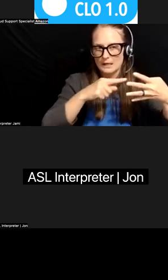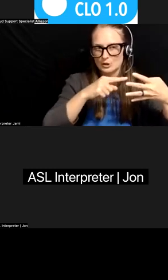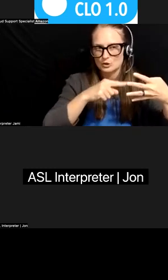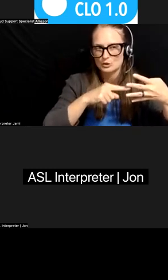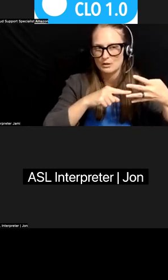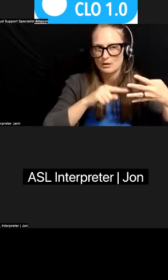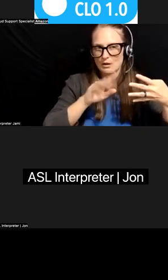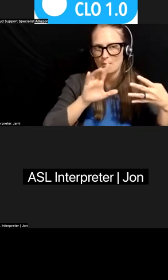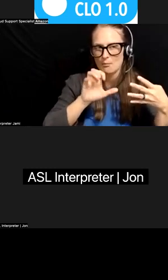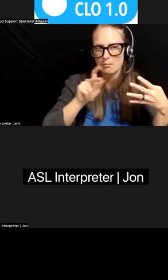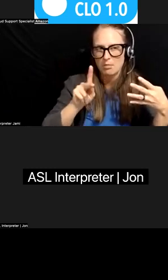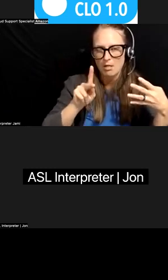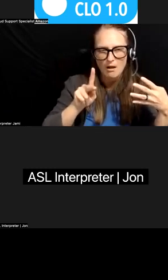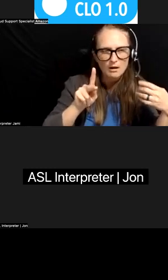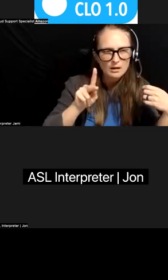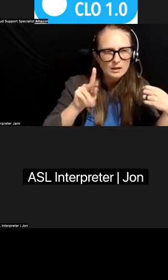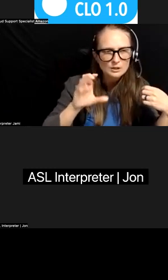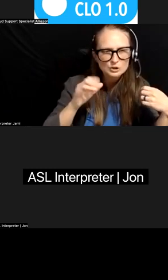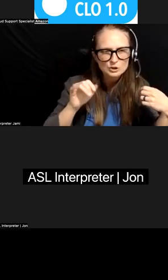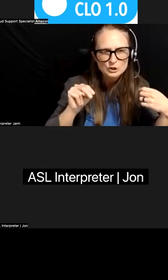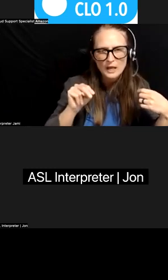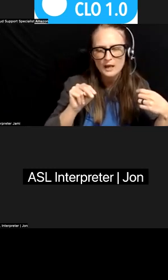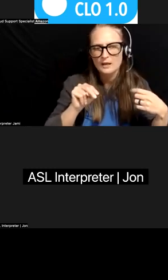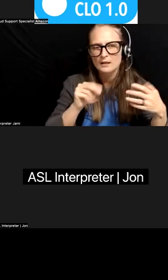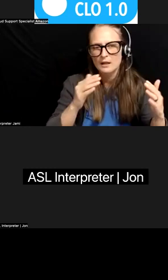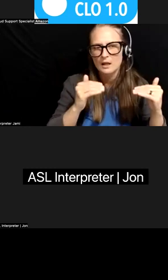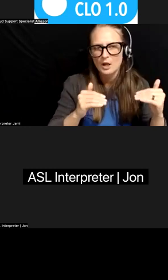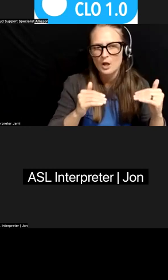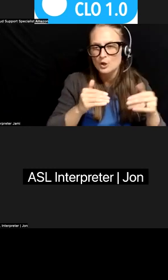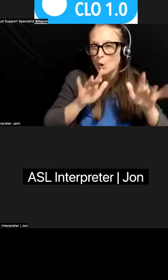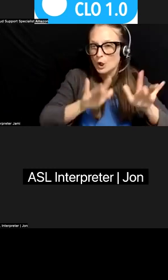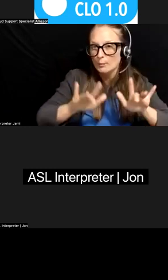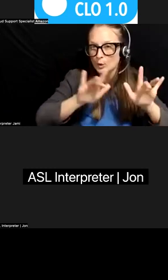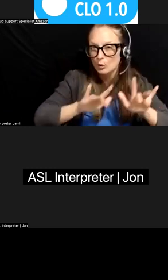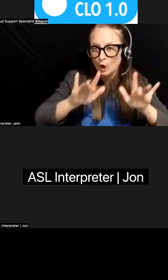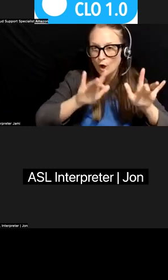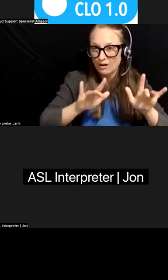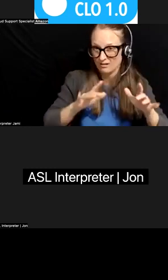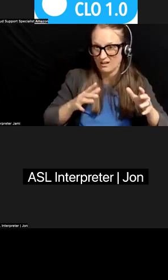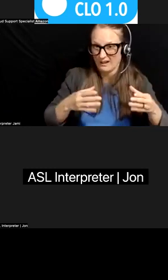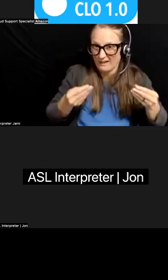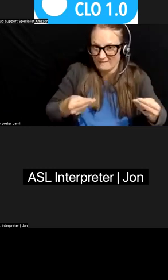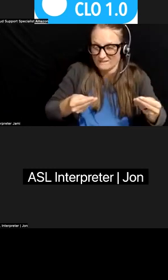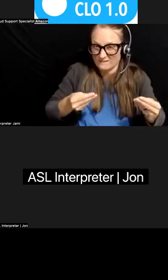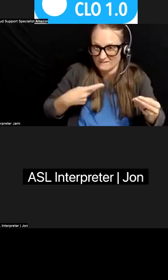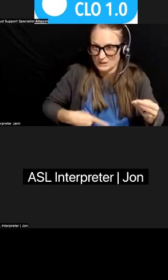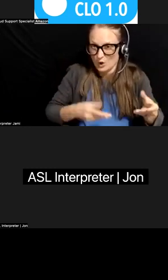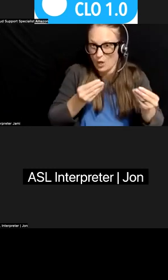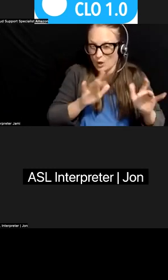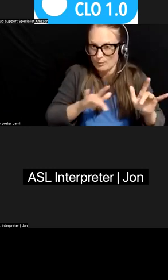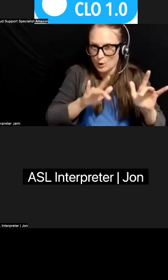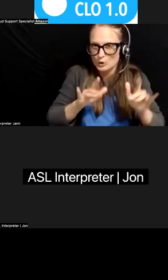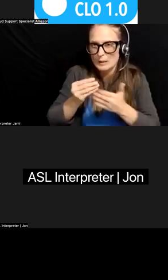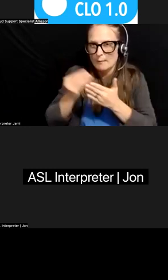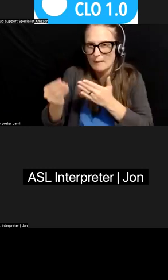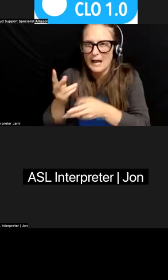blockchain, if you want to handle your computers rather than physical ones, you want to buy them or lease them from